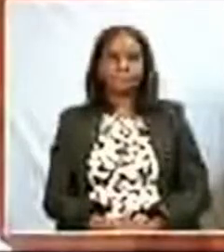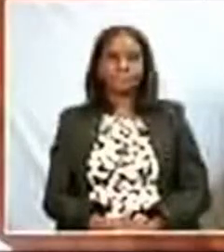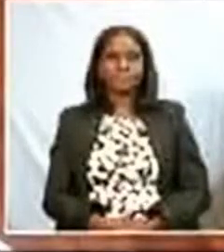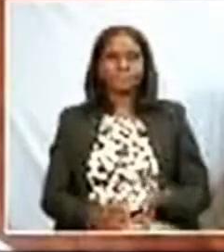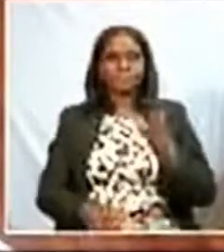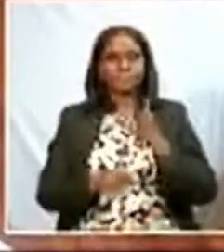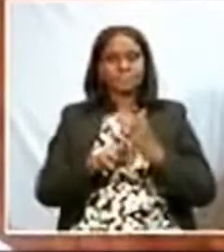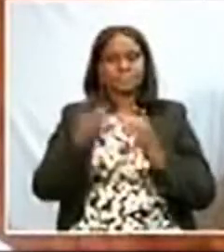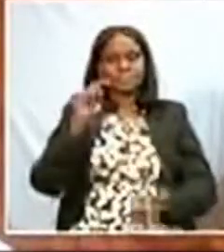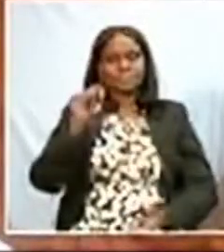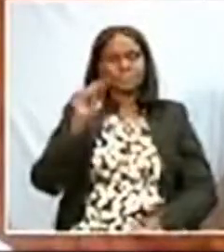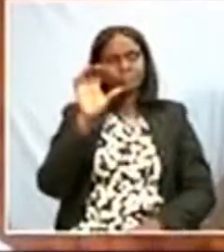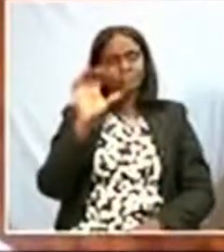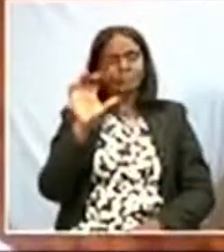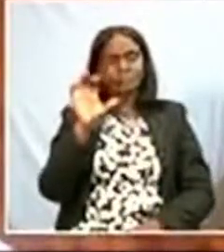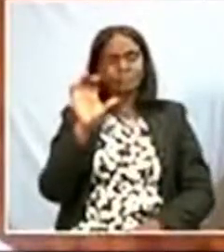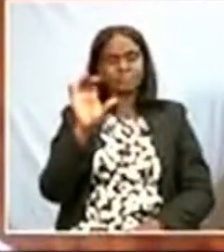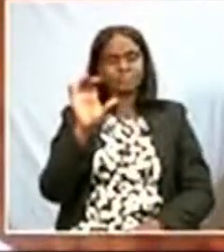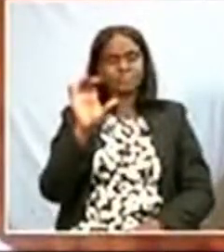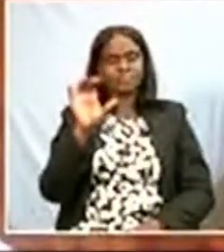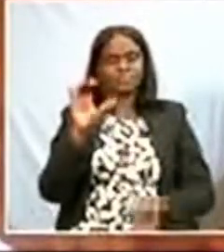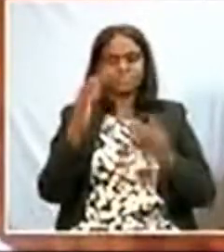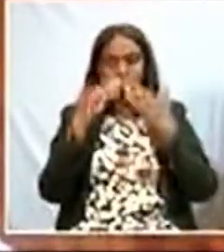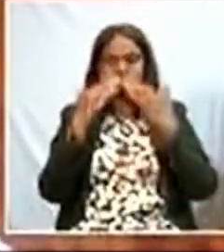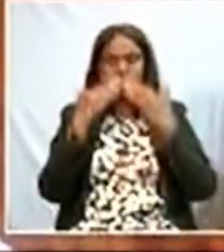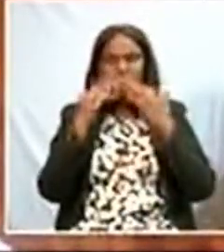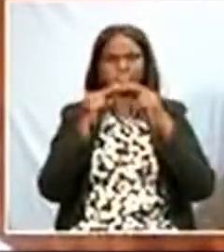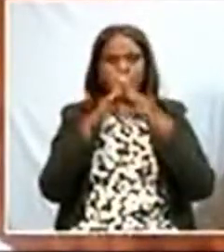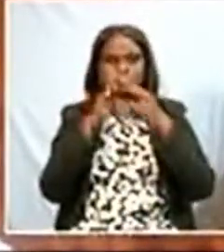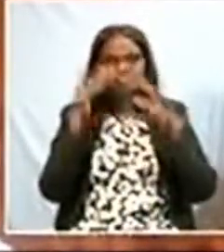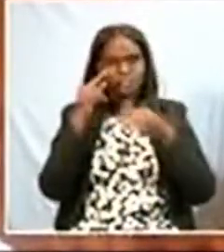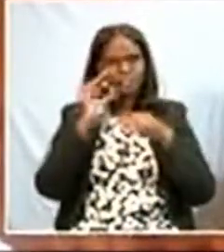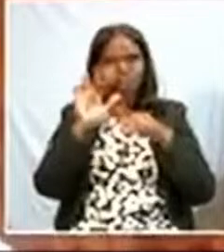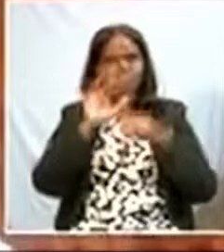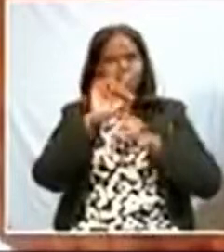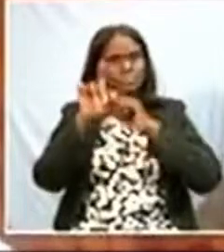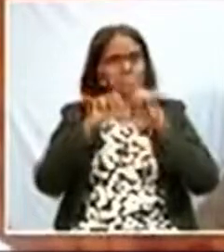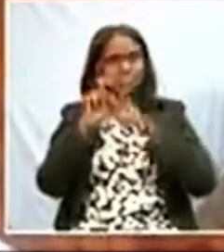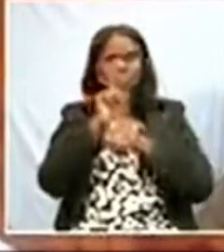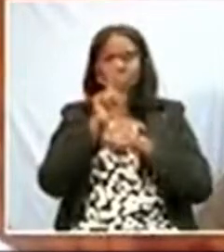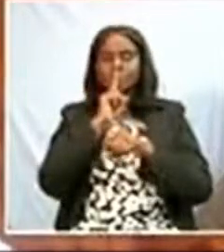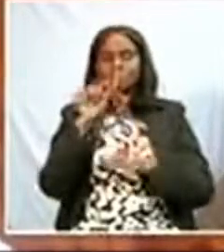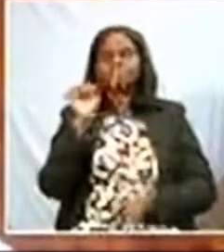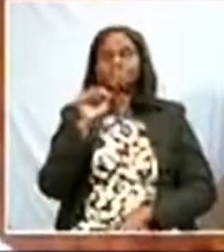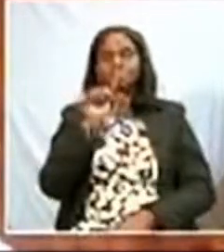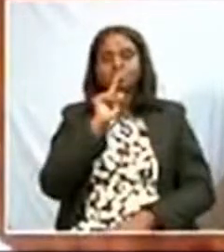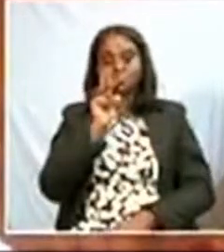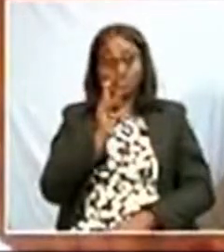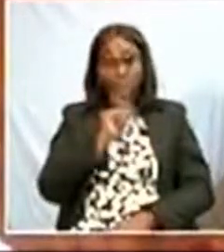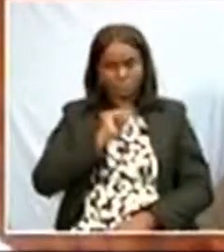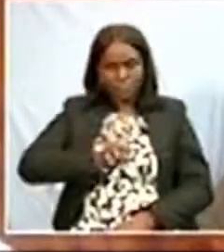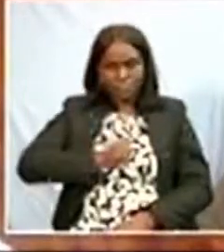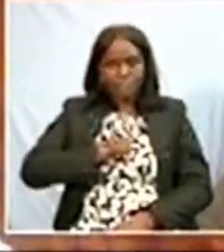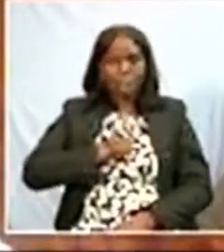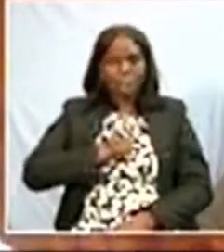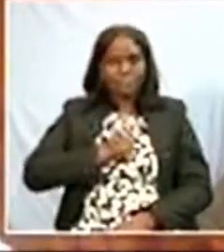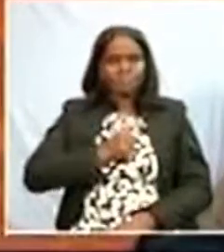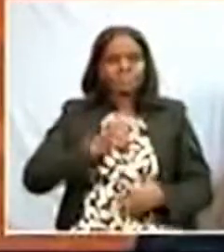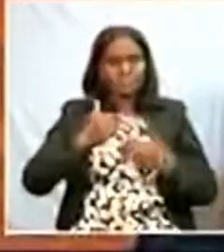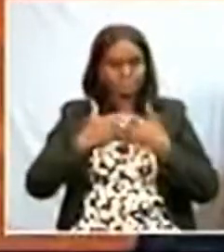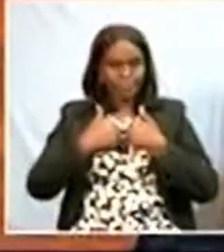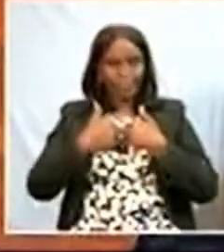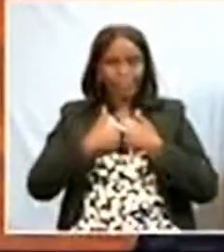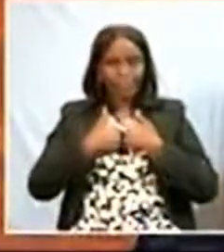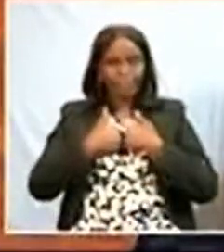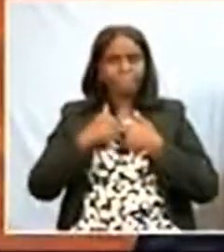Town clerk. Chair, thank you so much for that question. Truly, indeed, we have had